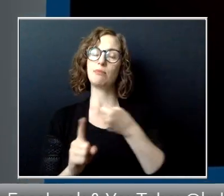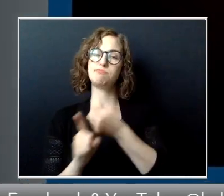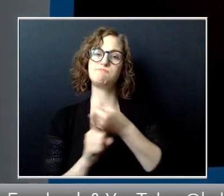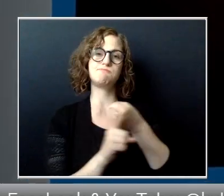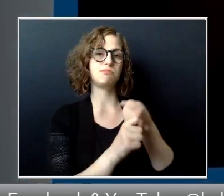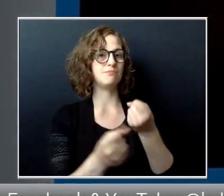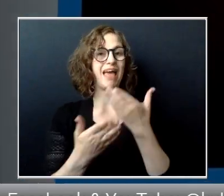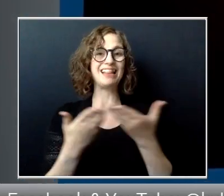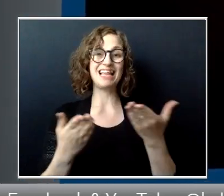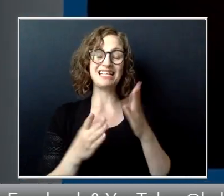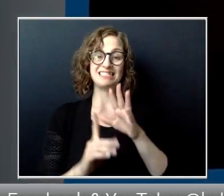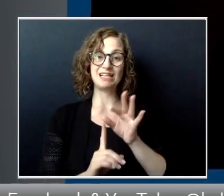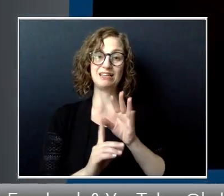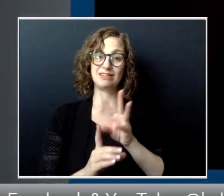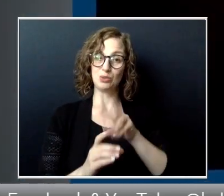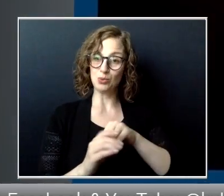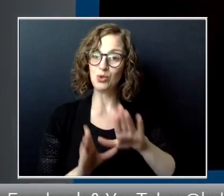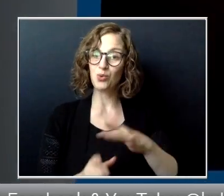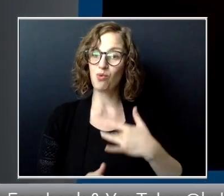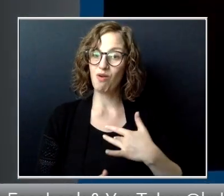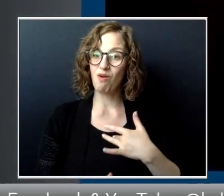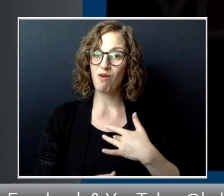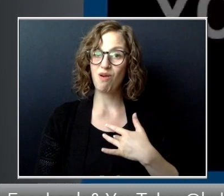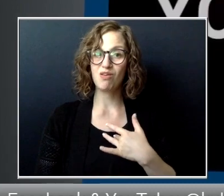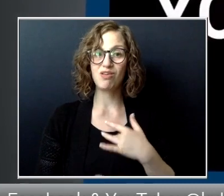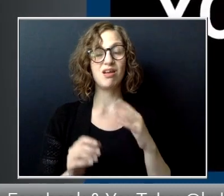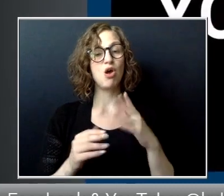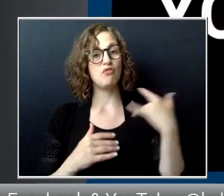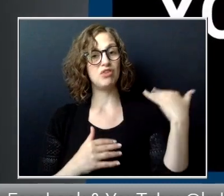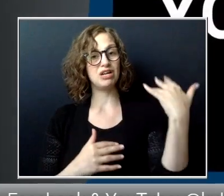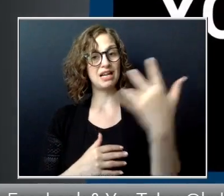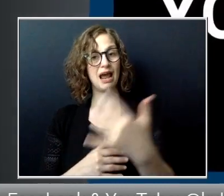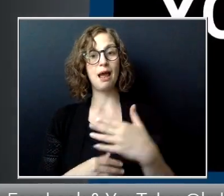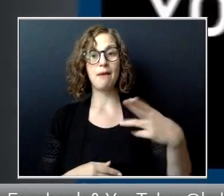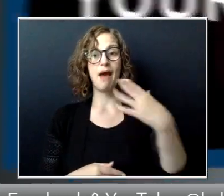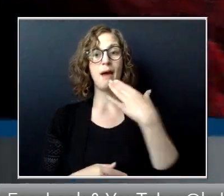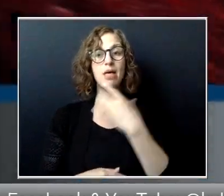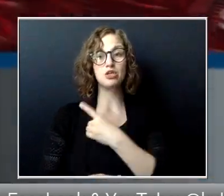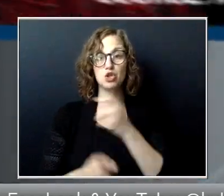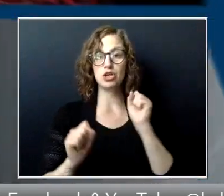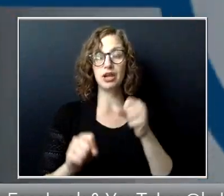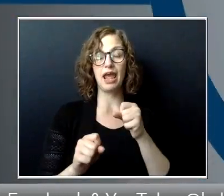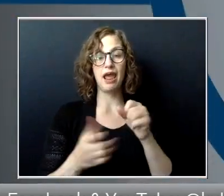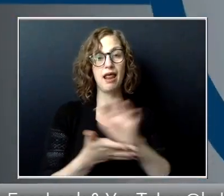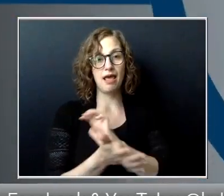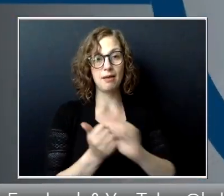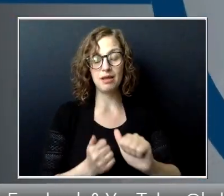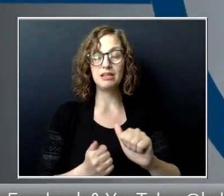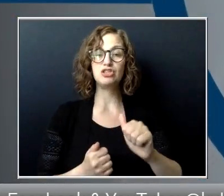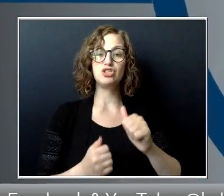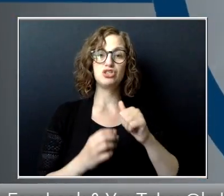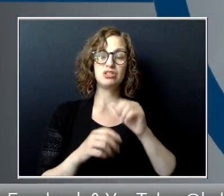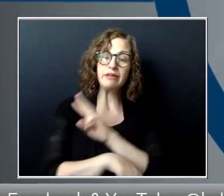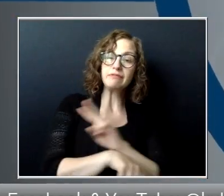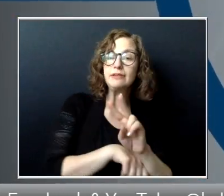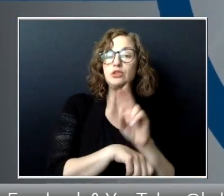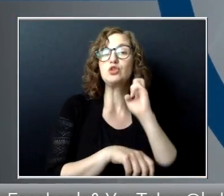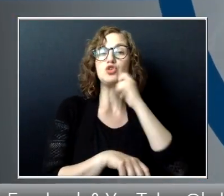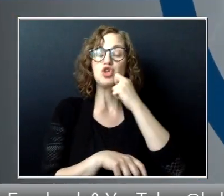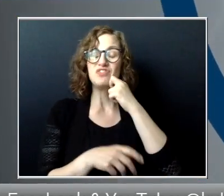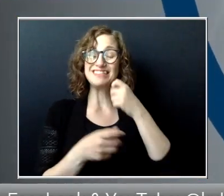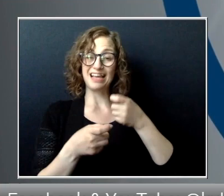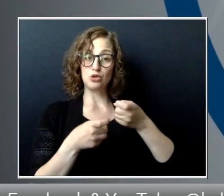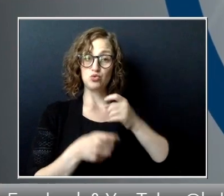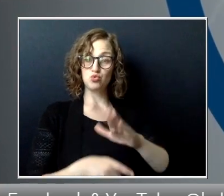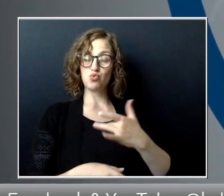over time, high blood sugar can damage the blood vessels and nerves controlling your heart. The CDC says if you have diabetes, you're